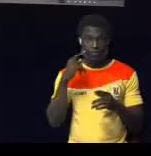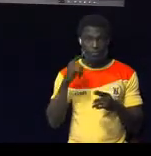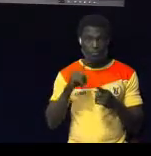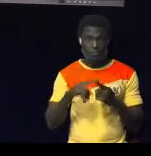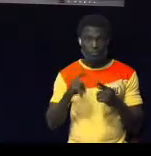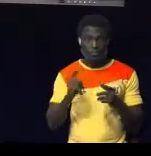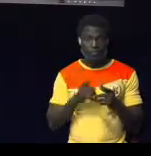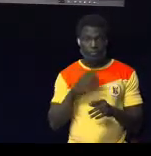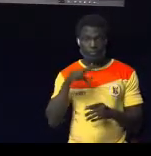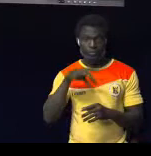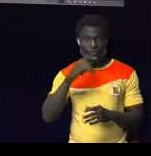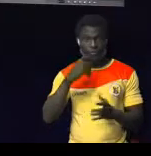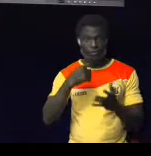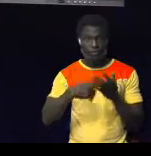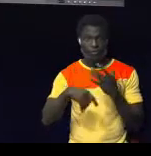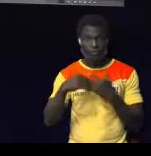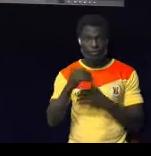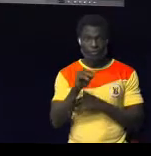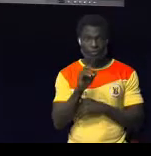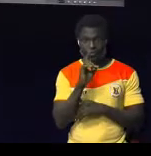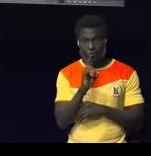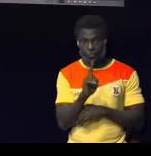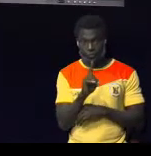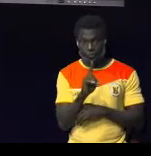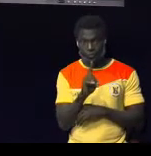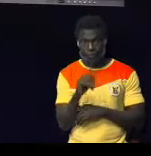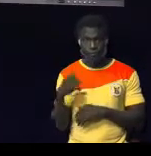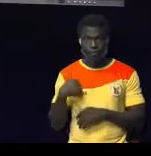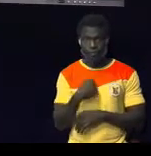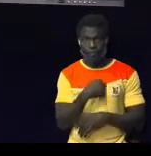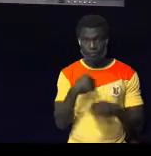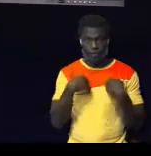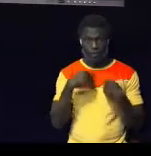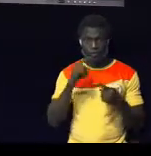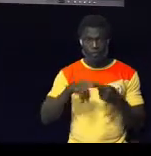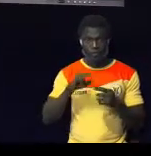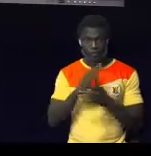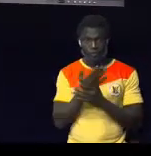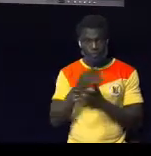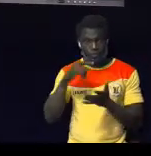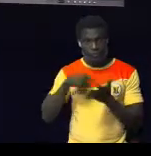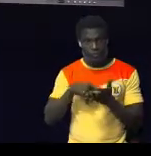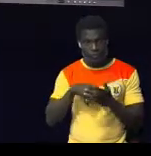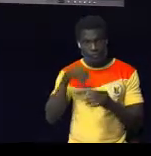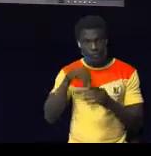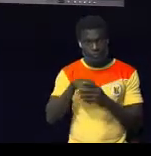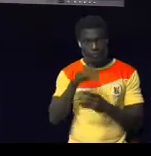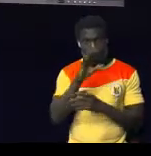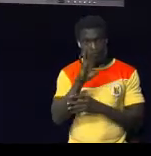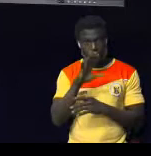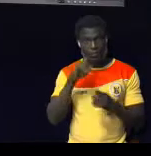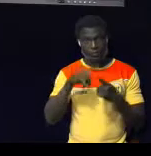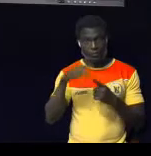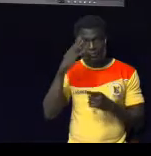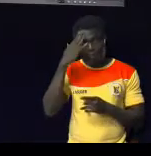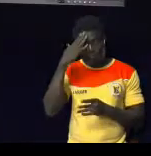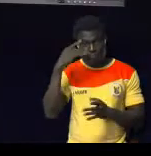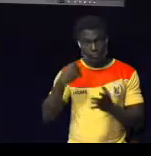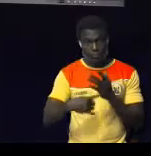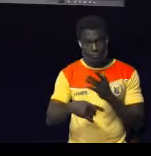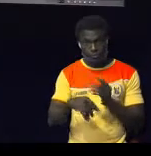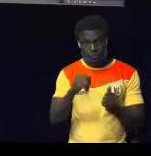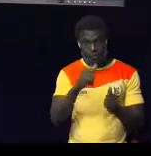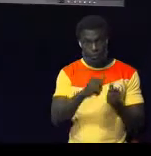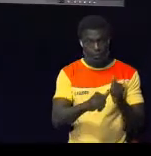1. And so if this is the cost of 5 pairs, then we have to divide this cost into 5 to know